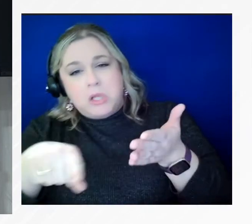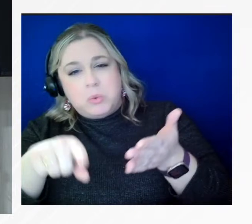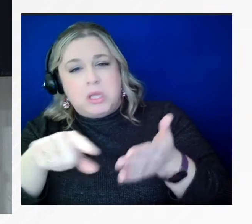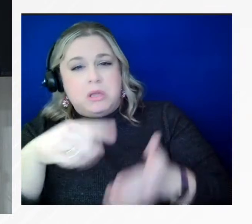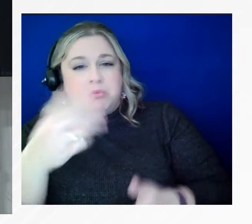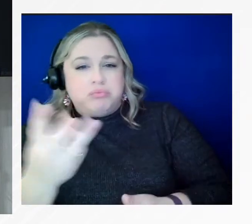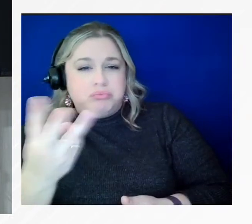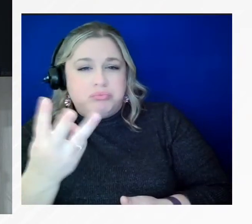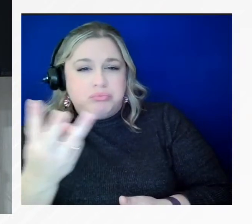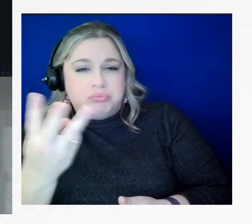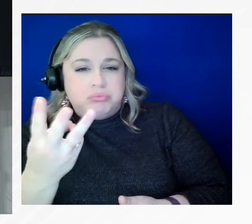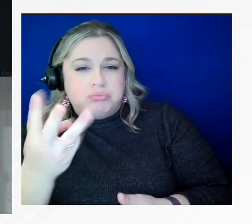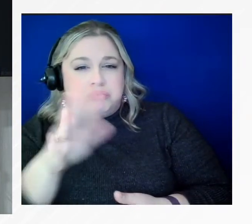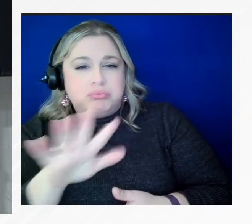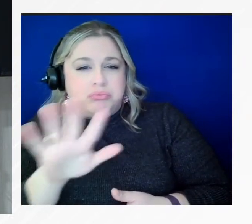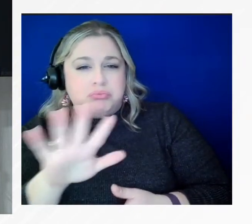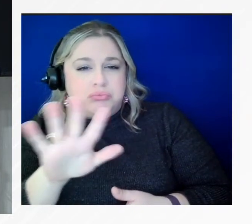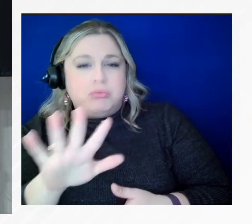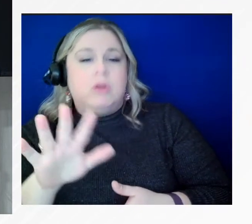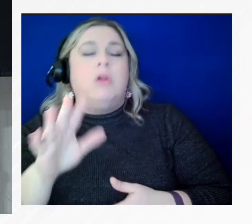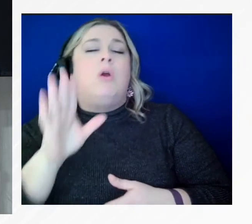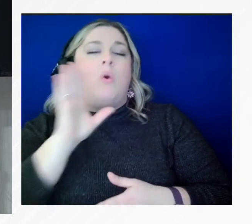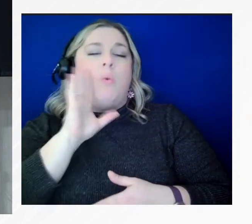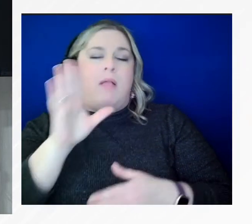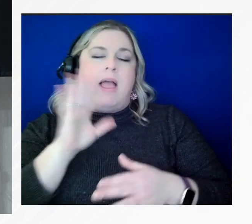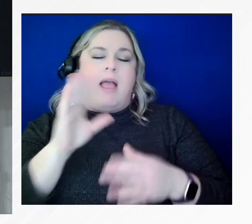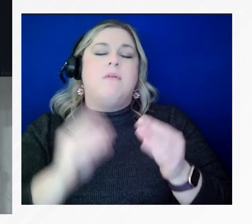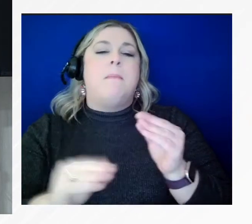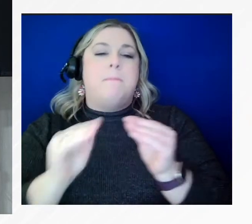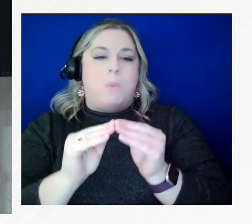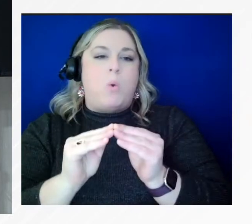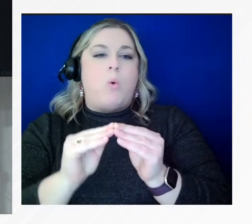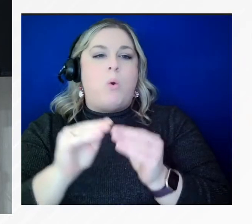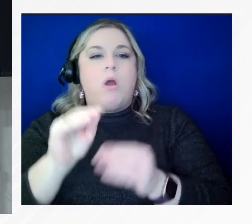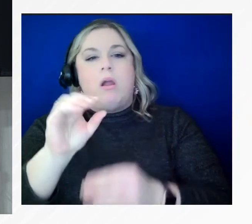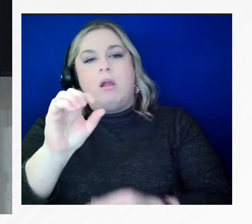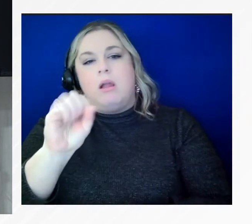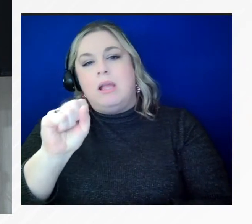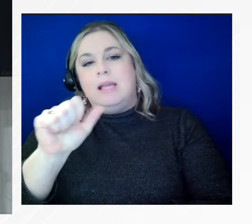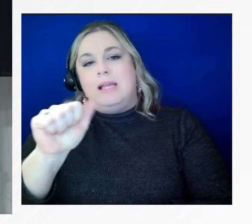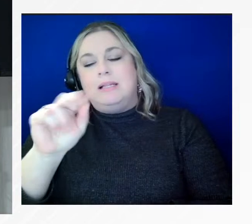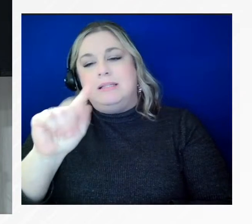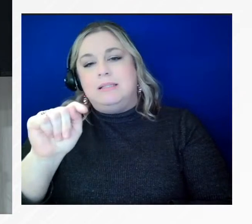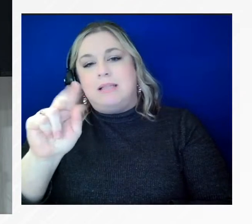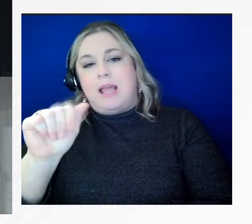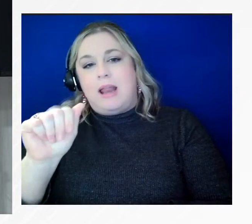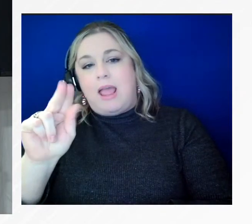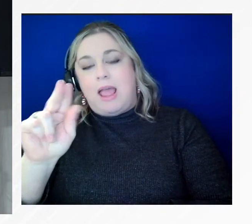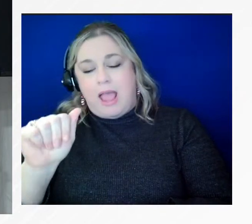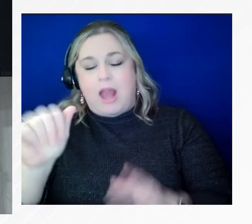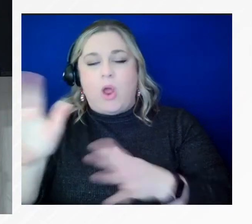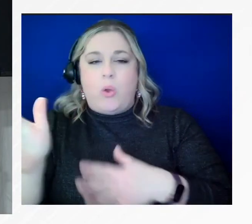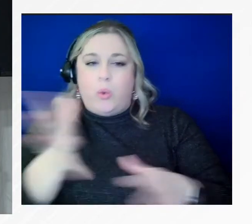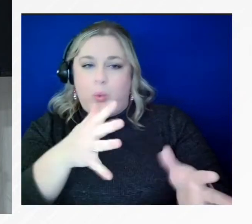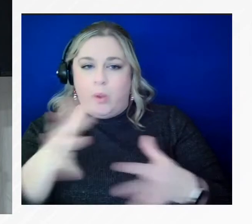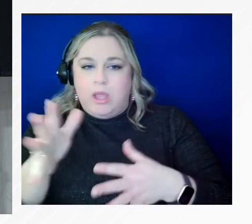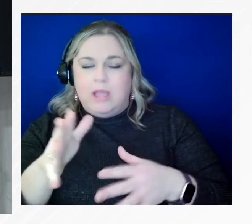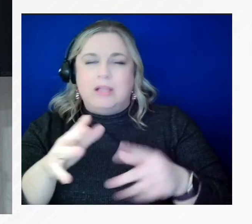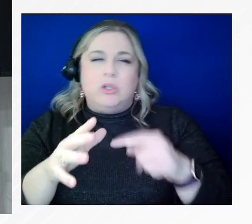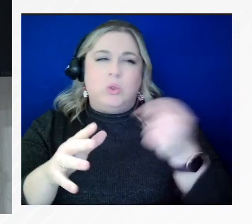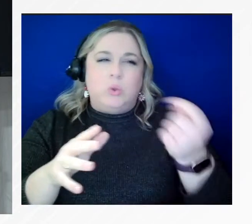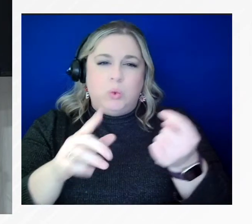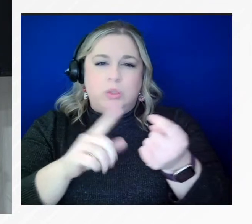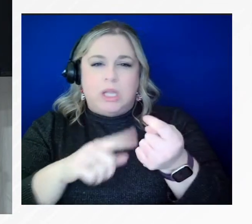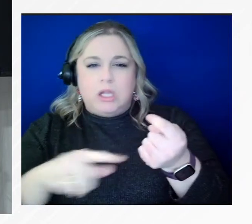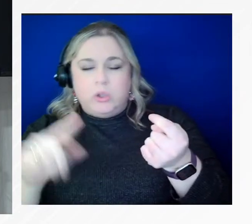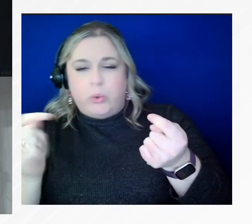still on track for another round of Santa Ana winds. At this point in time, the Tuesday to Thursday time period looks like to be a